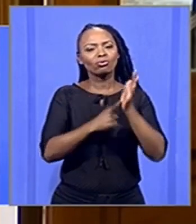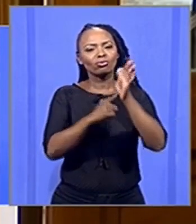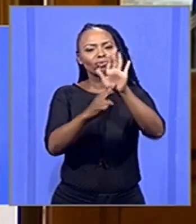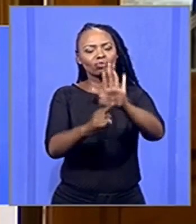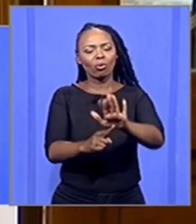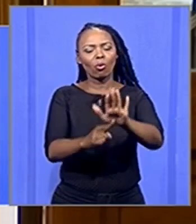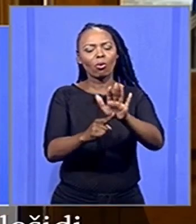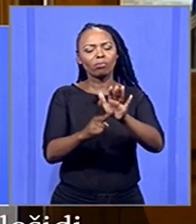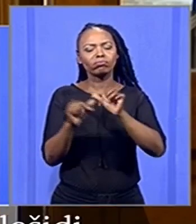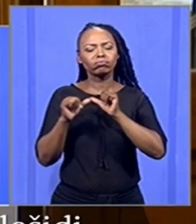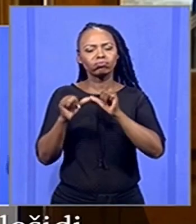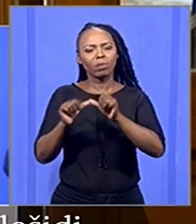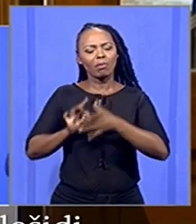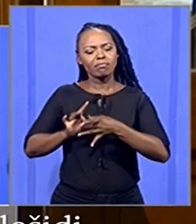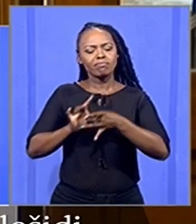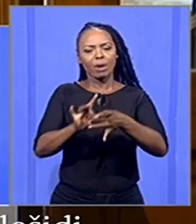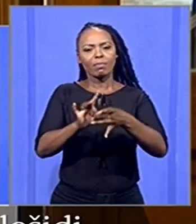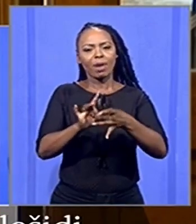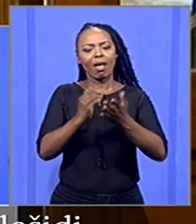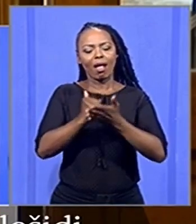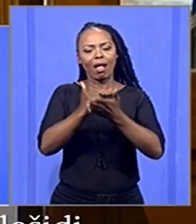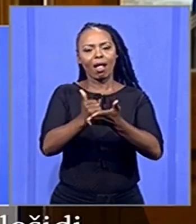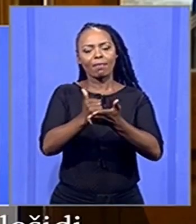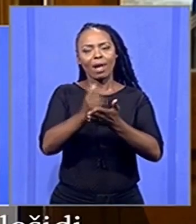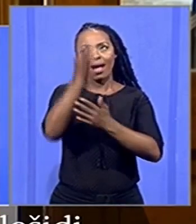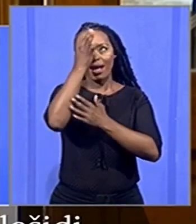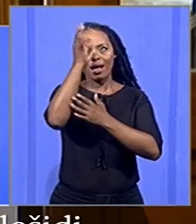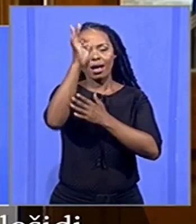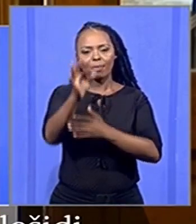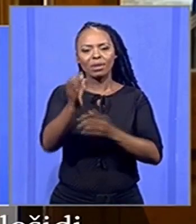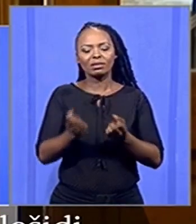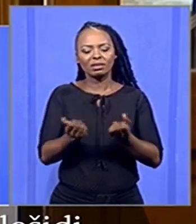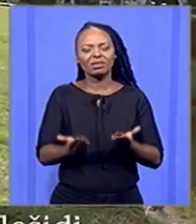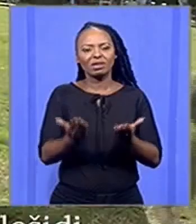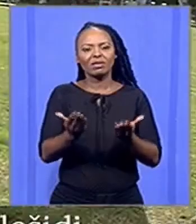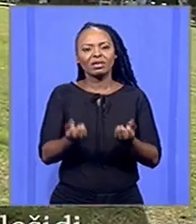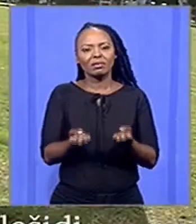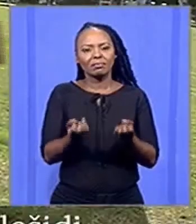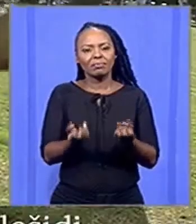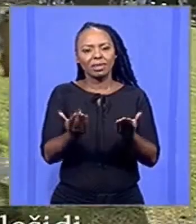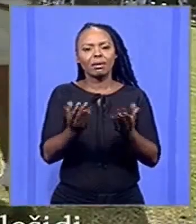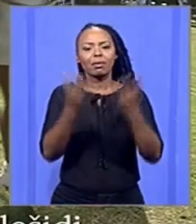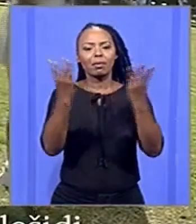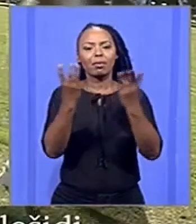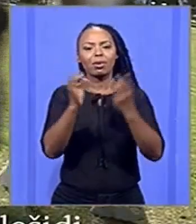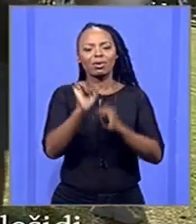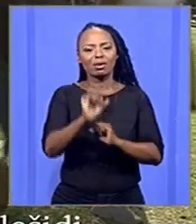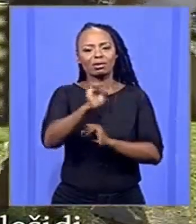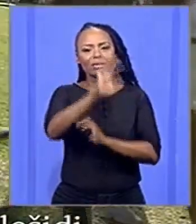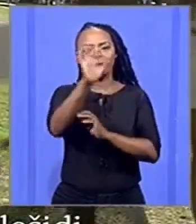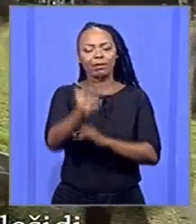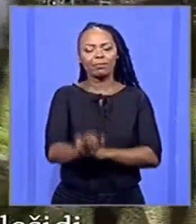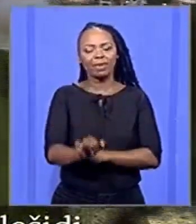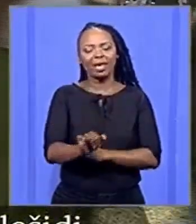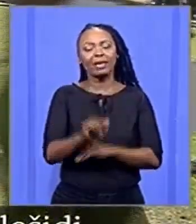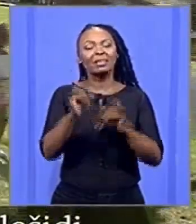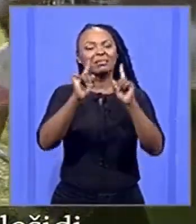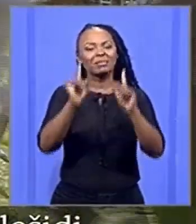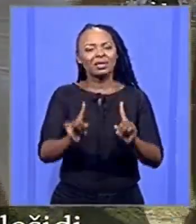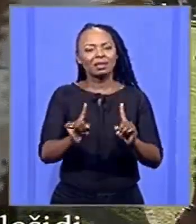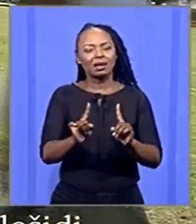much dedication to helping government to provide services to the people of South Africa,